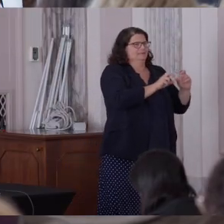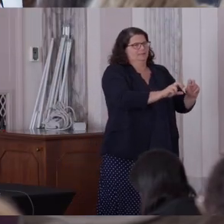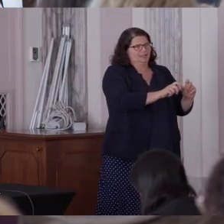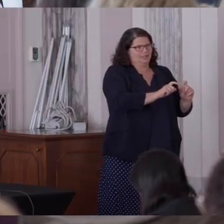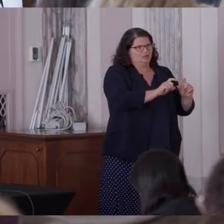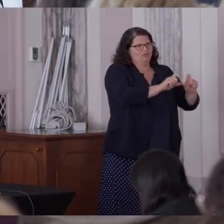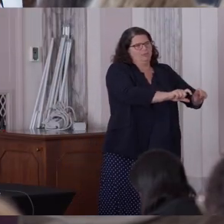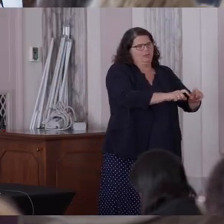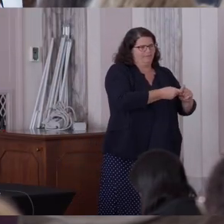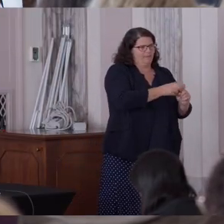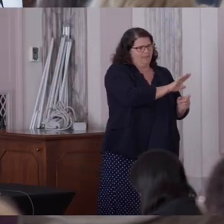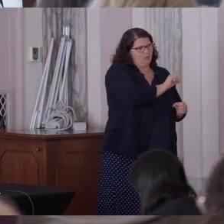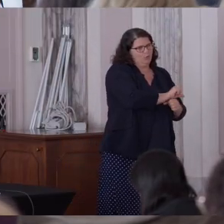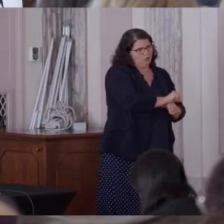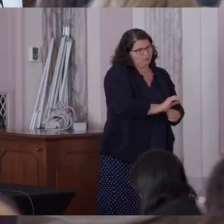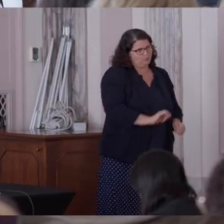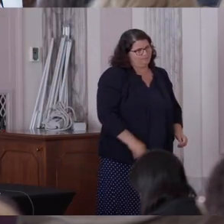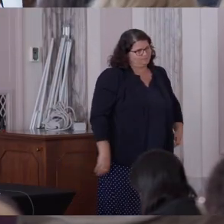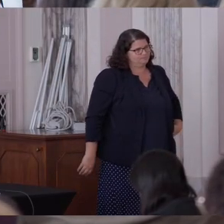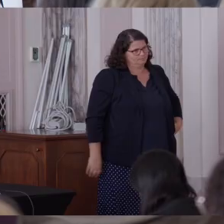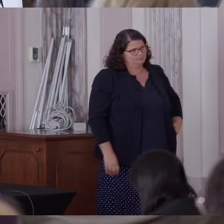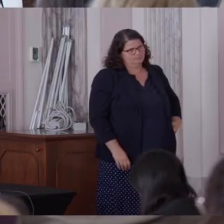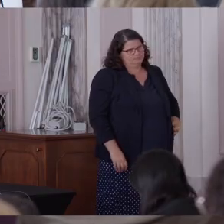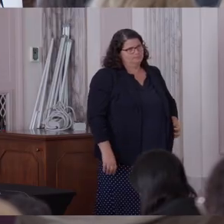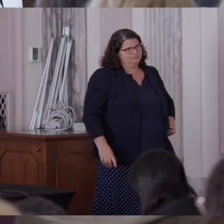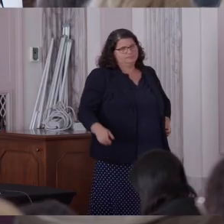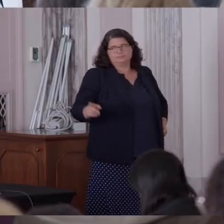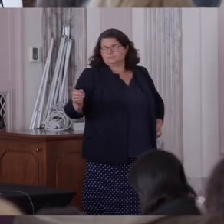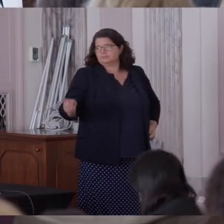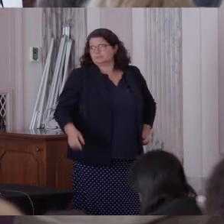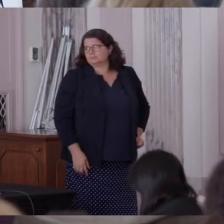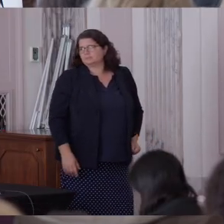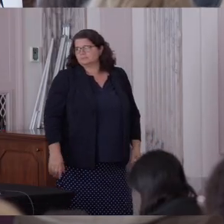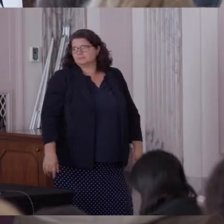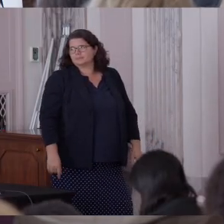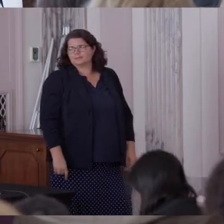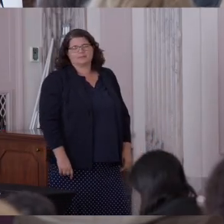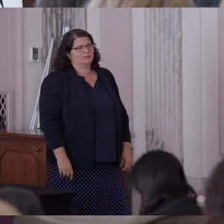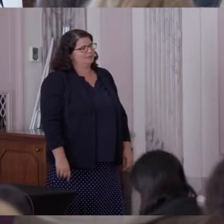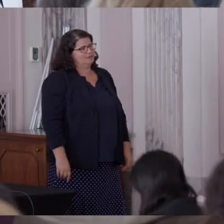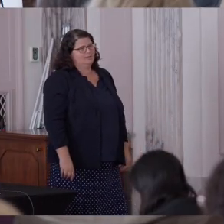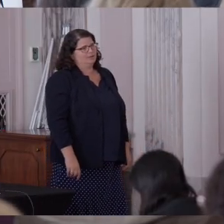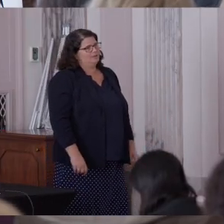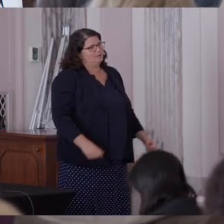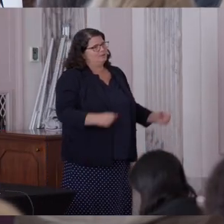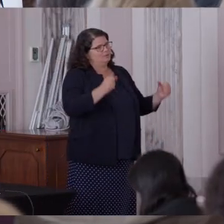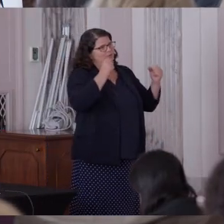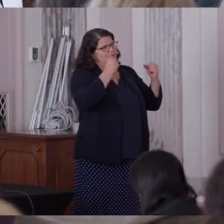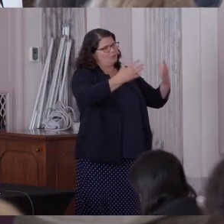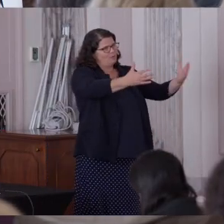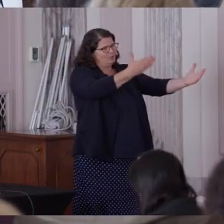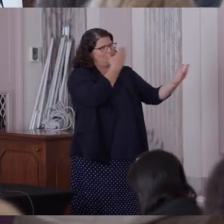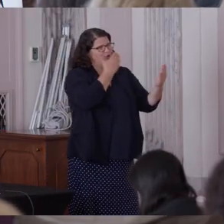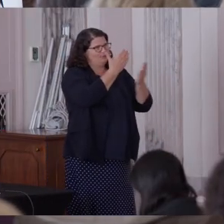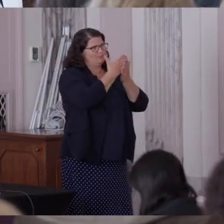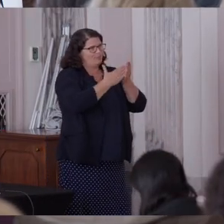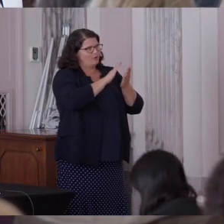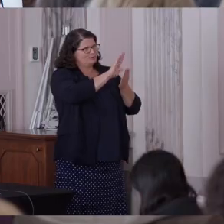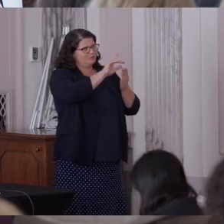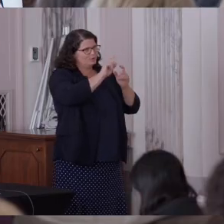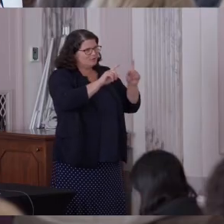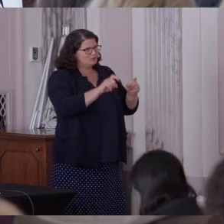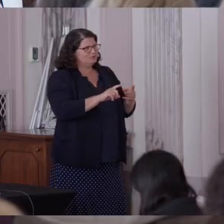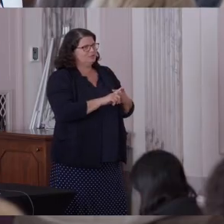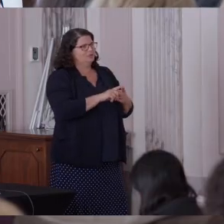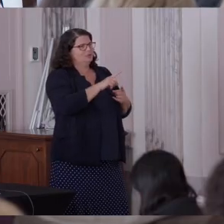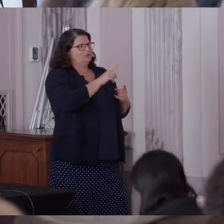working. Oh, there's so many good pieces to your question. I heard something about opioid settlement funds. CSH has a